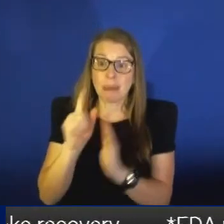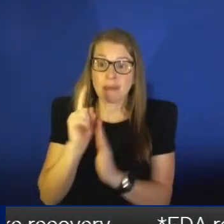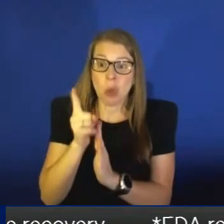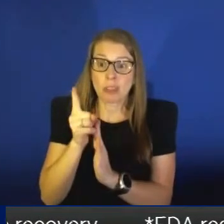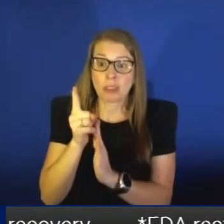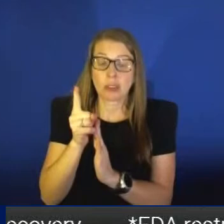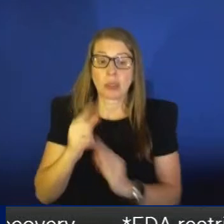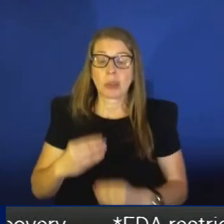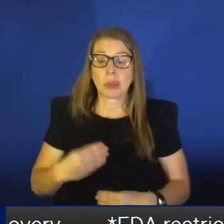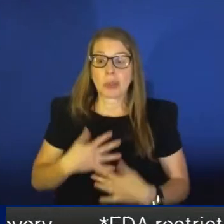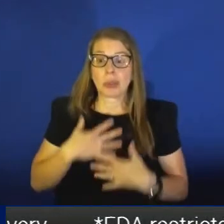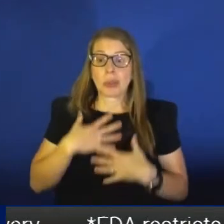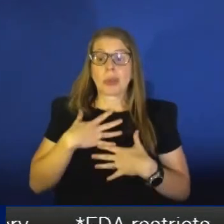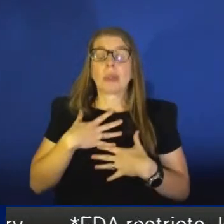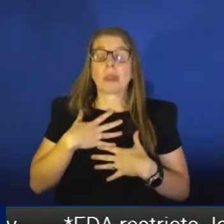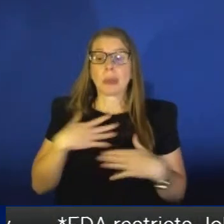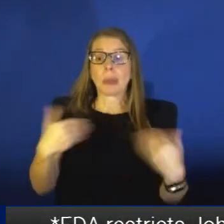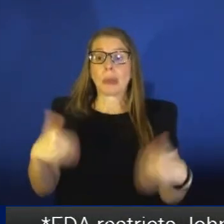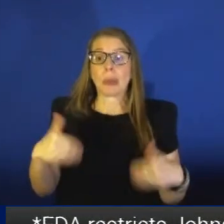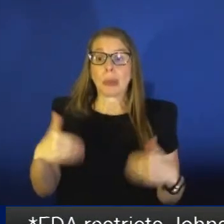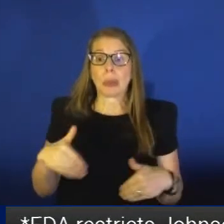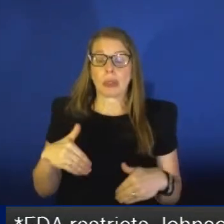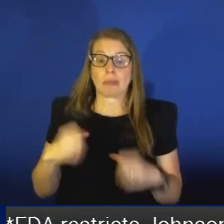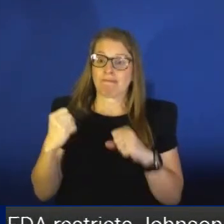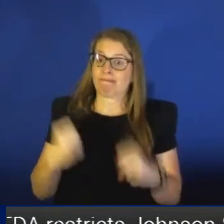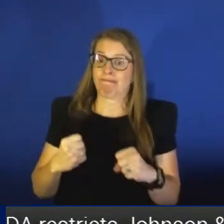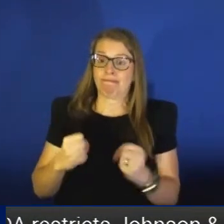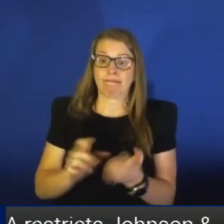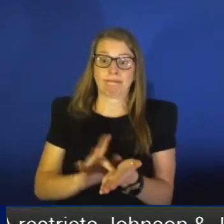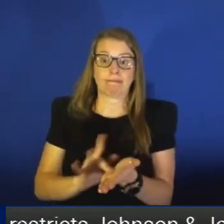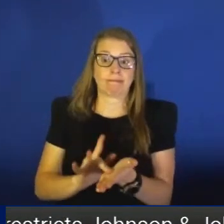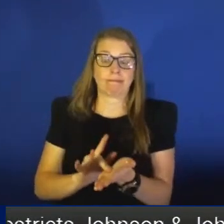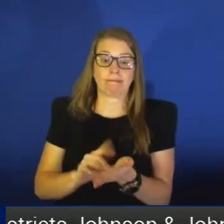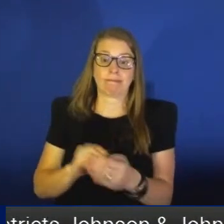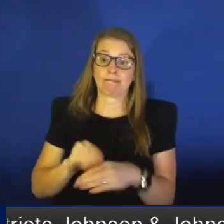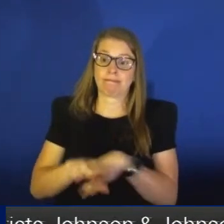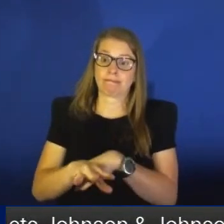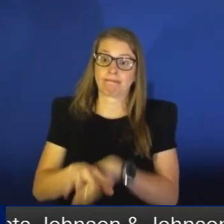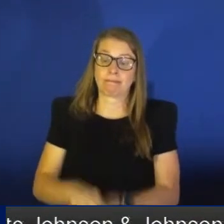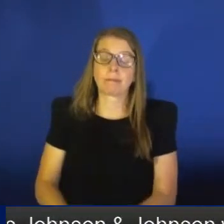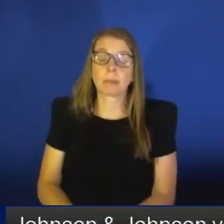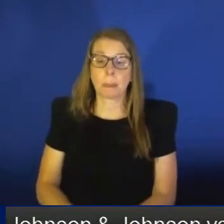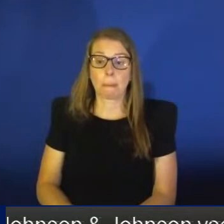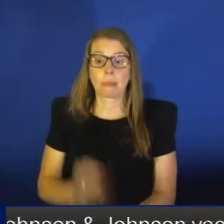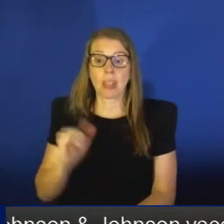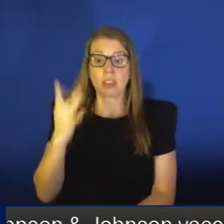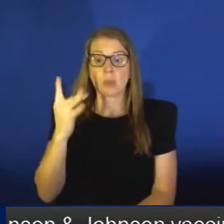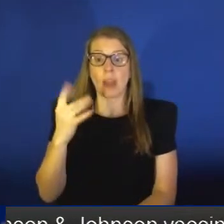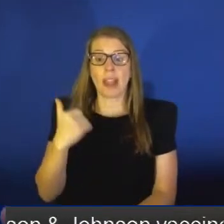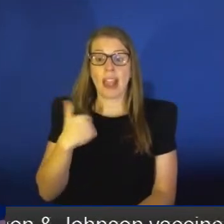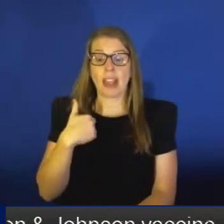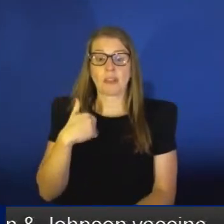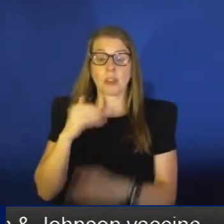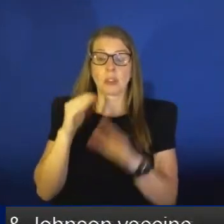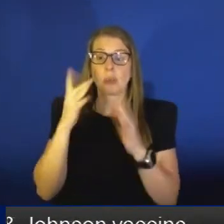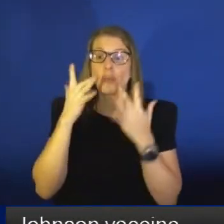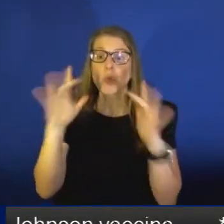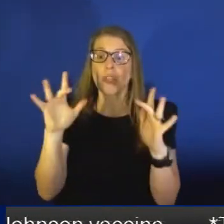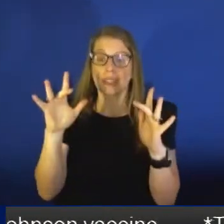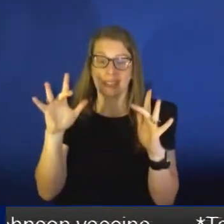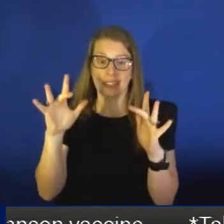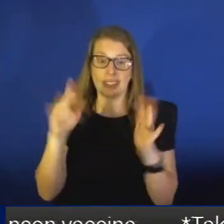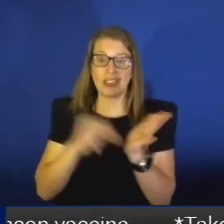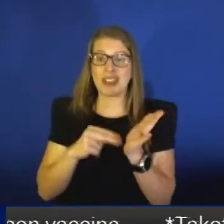powerful, powerful medicine. And I think it's one of the most powerful medicines in healthcare. And it's why we have such brilliant nurses here. 2 of them are at this desk,